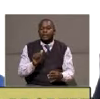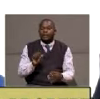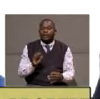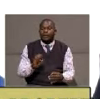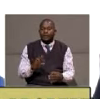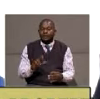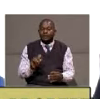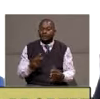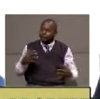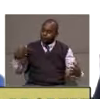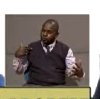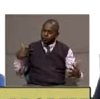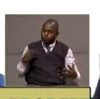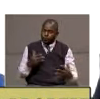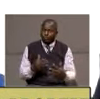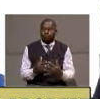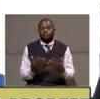that long.